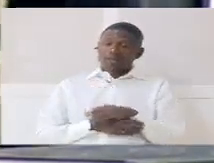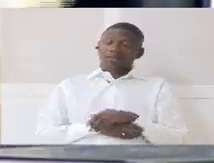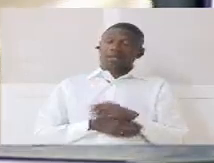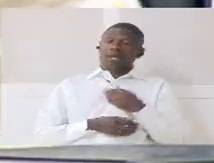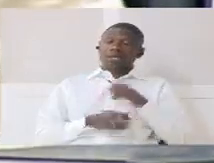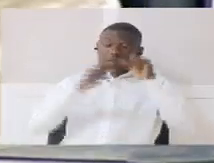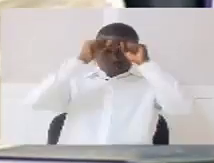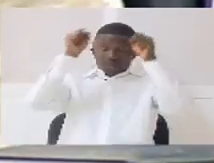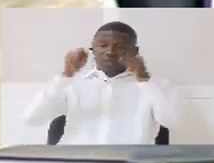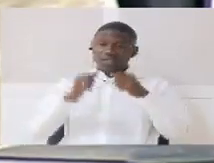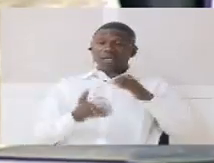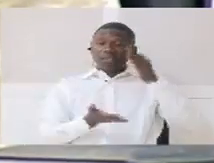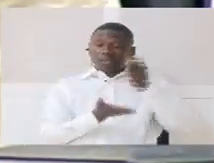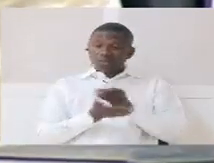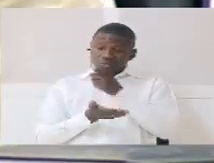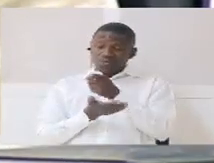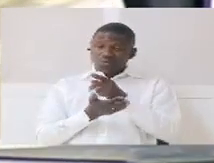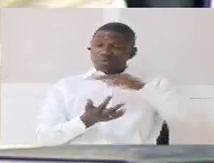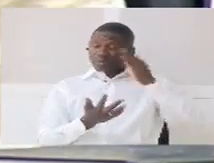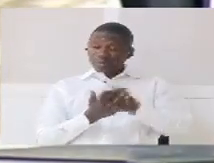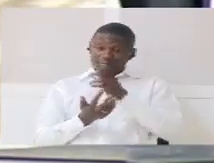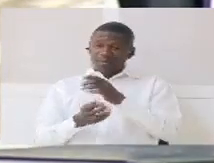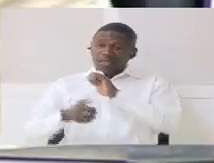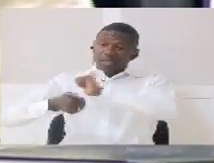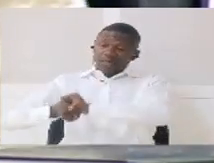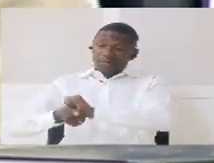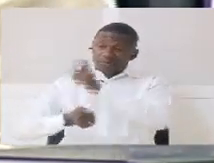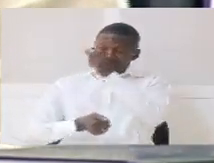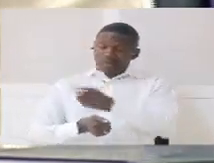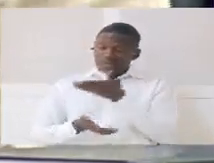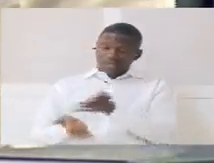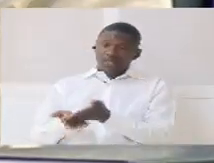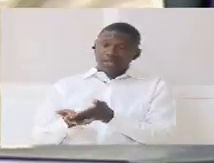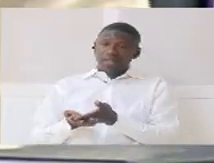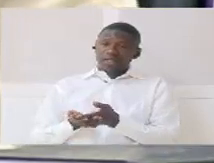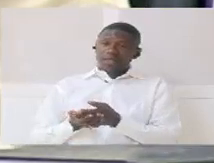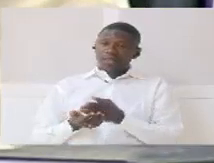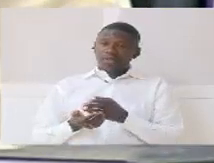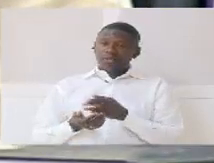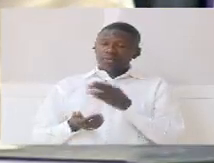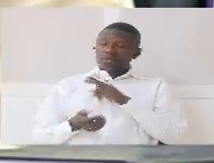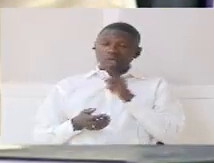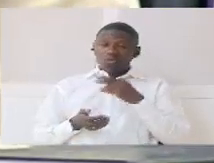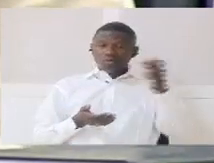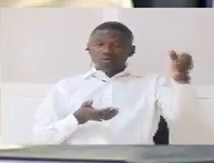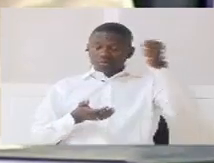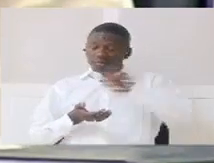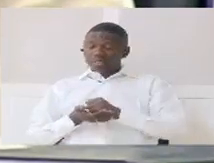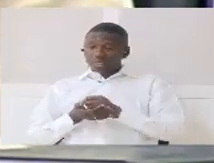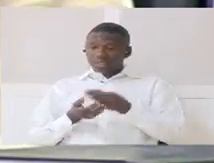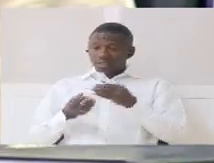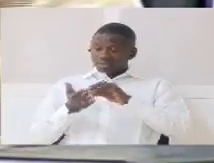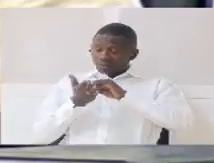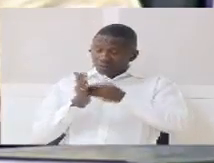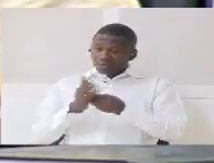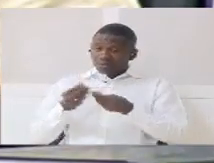The government tells you that we entrust you to keep this person for me here. And then you bring cannabis and be trading it with